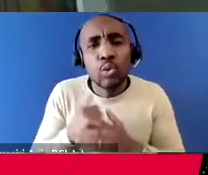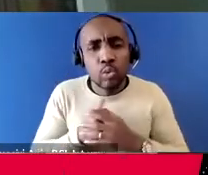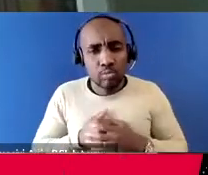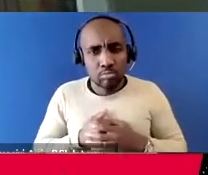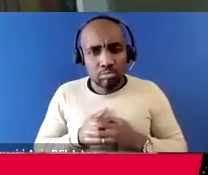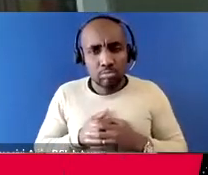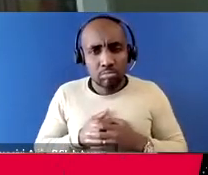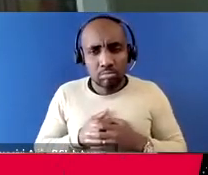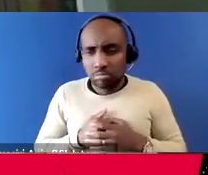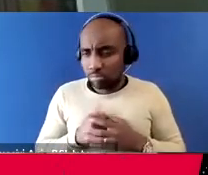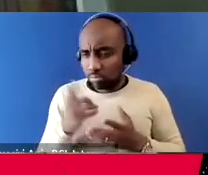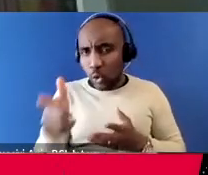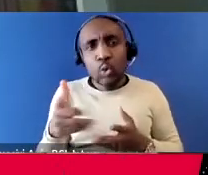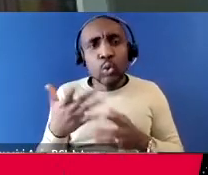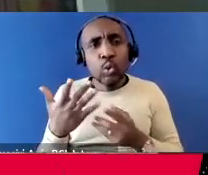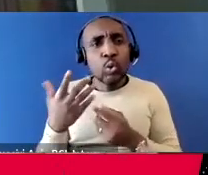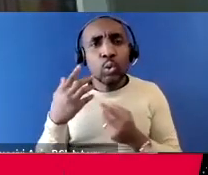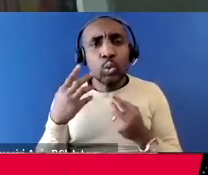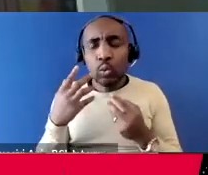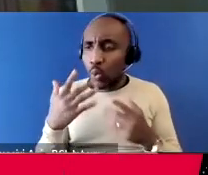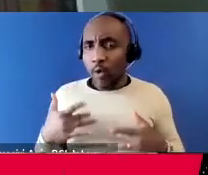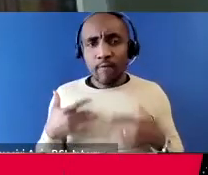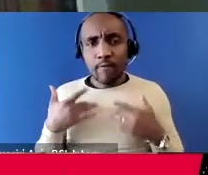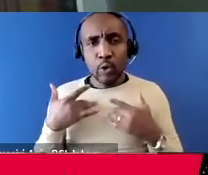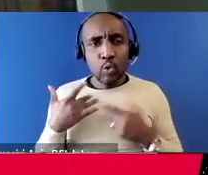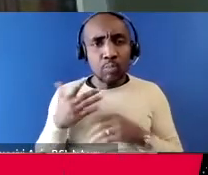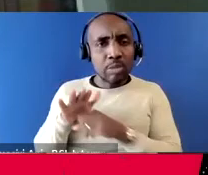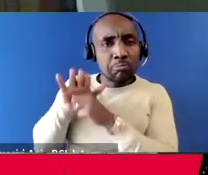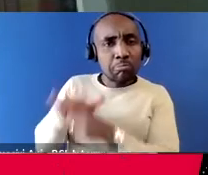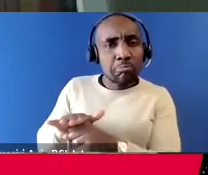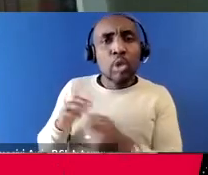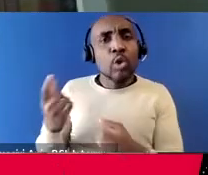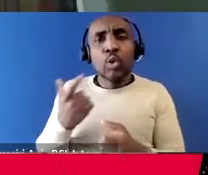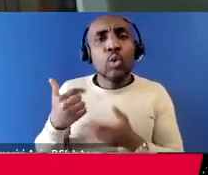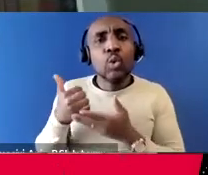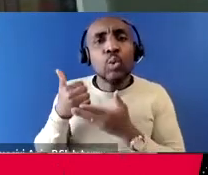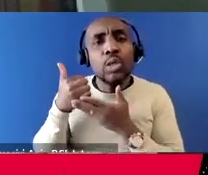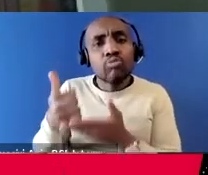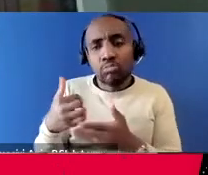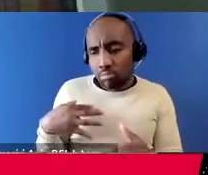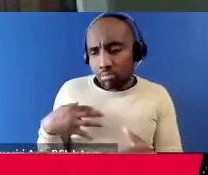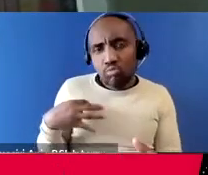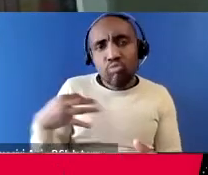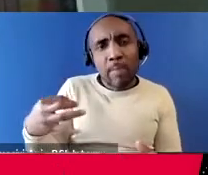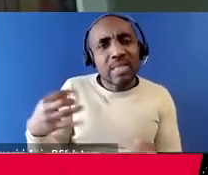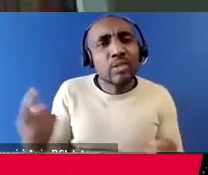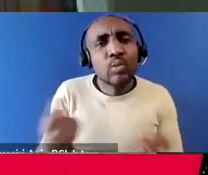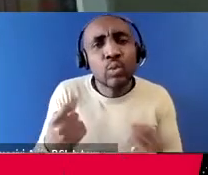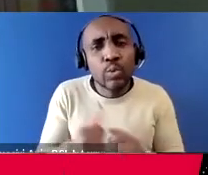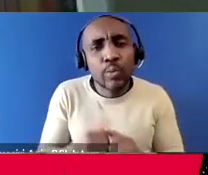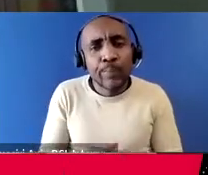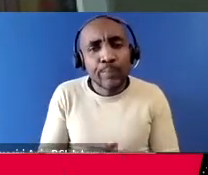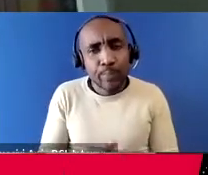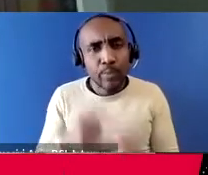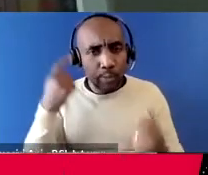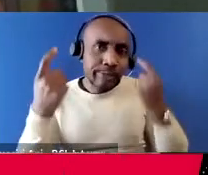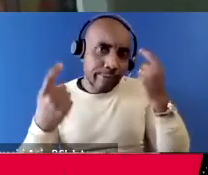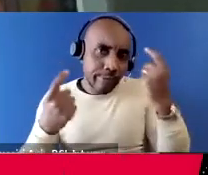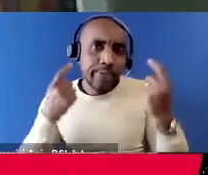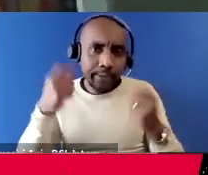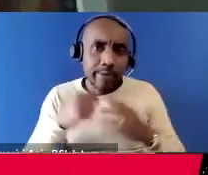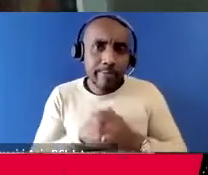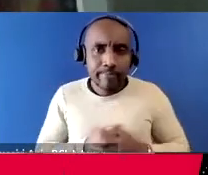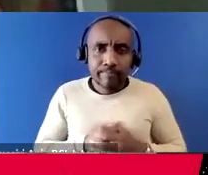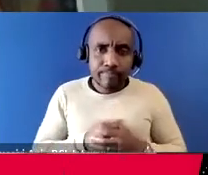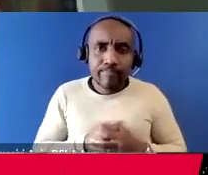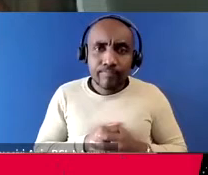whose voices are we amplifying in that? And I think that's, you know, there are lots of examples that we can draw up, but that's something that I